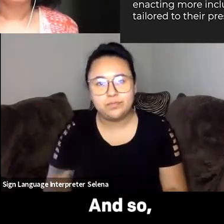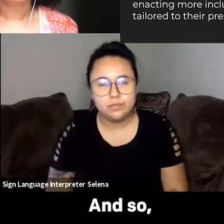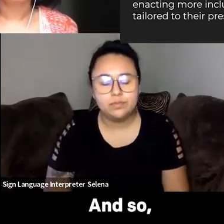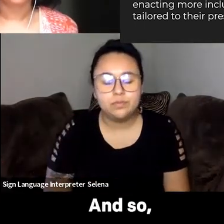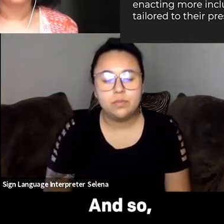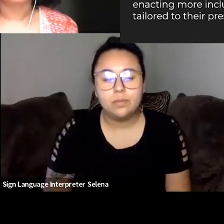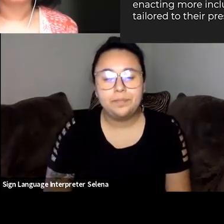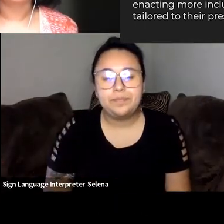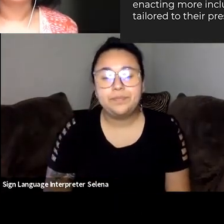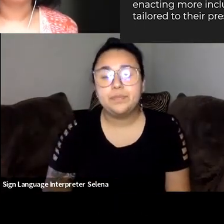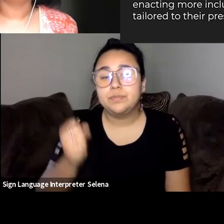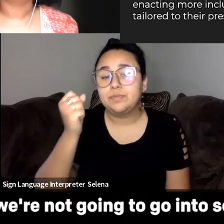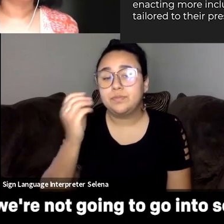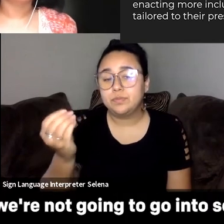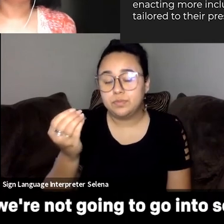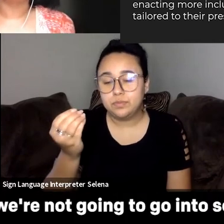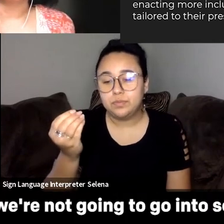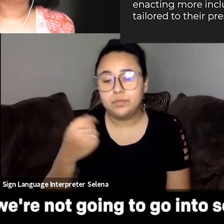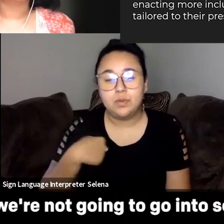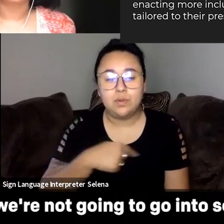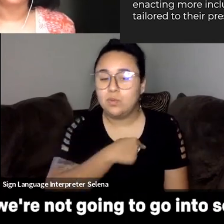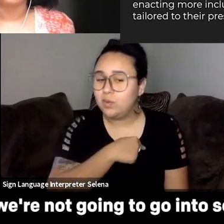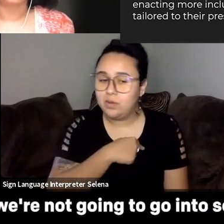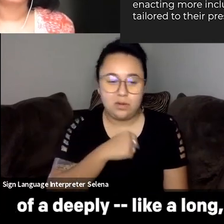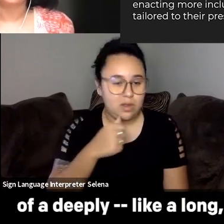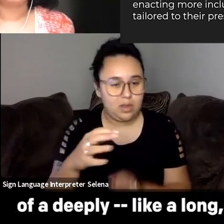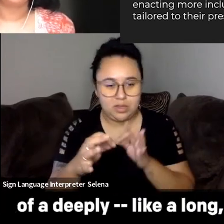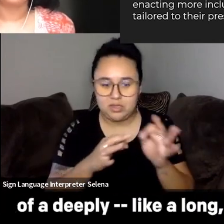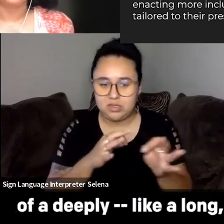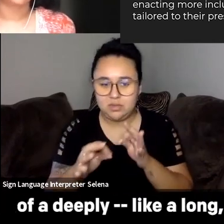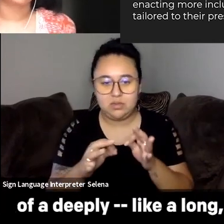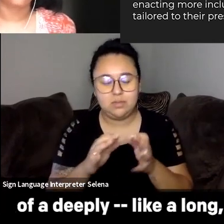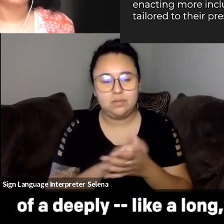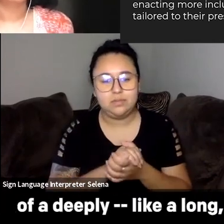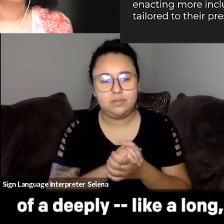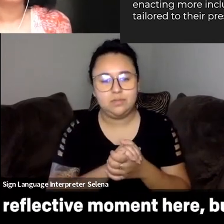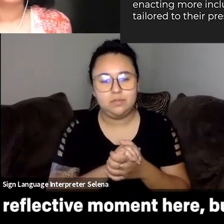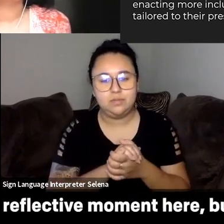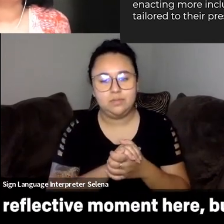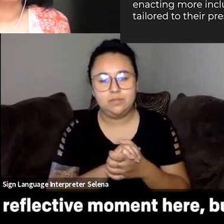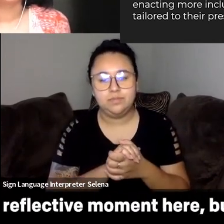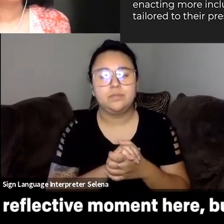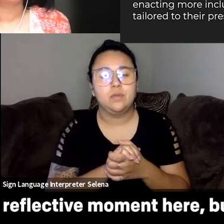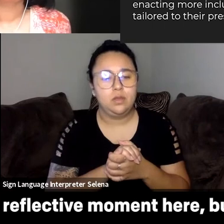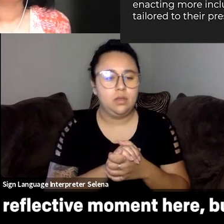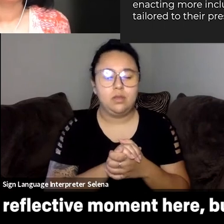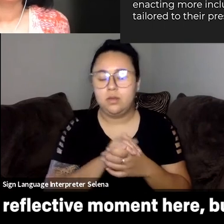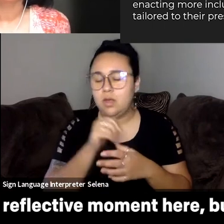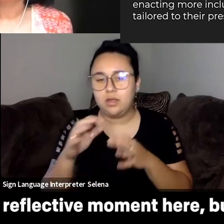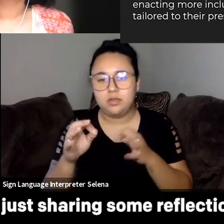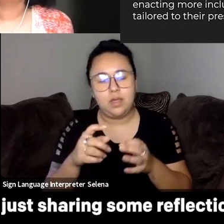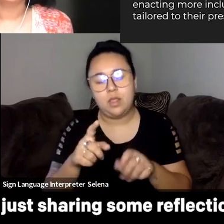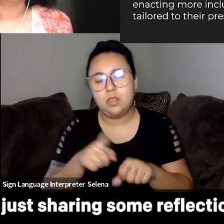And so we're not going to go into sort of a deeply, like a long reflective moment here,